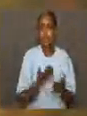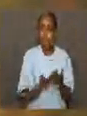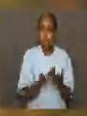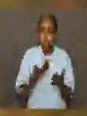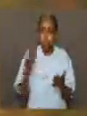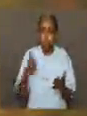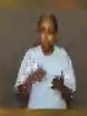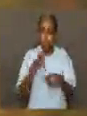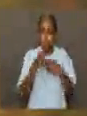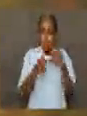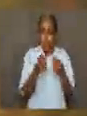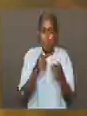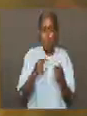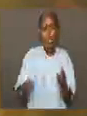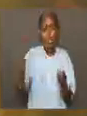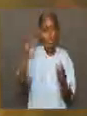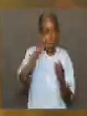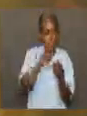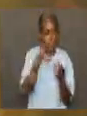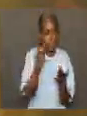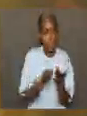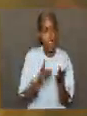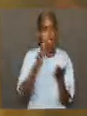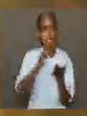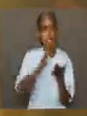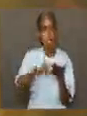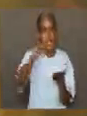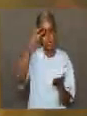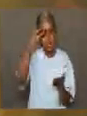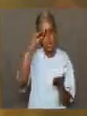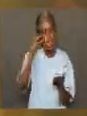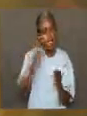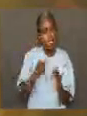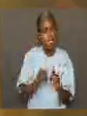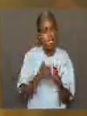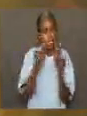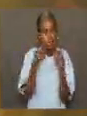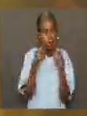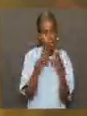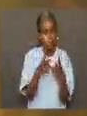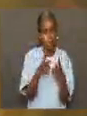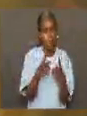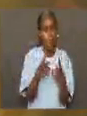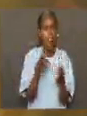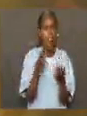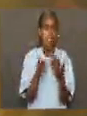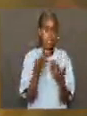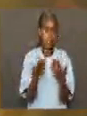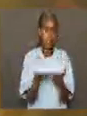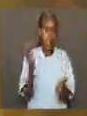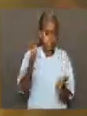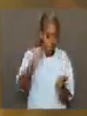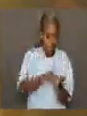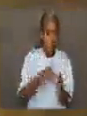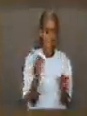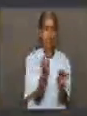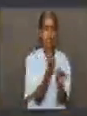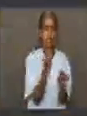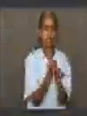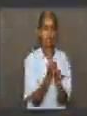Before we go any further in this lesson, let us do a simple review activity.